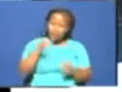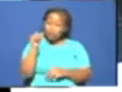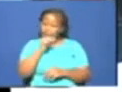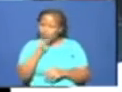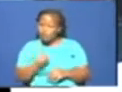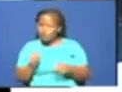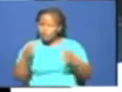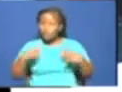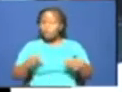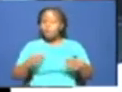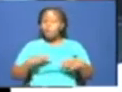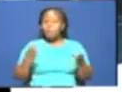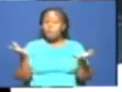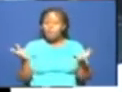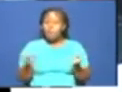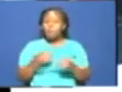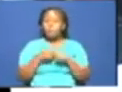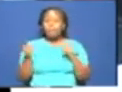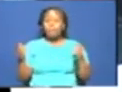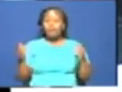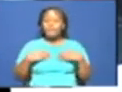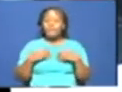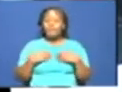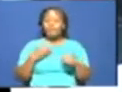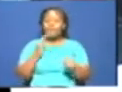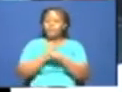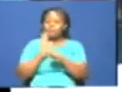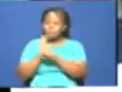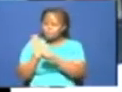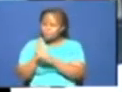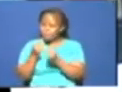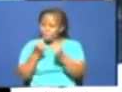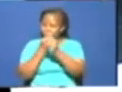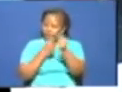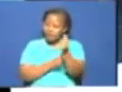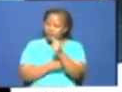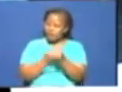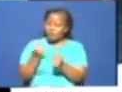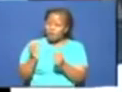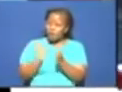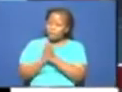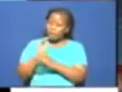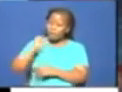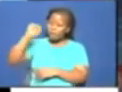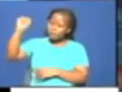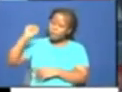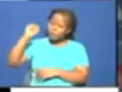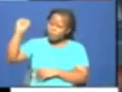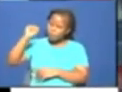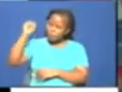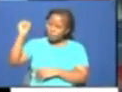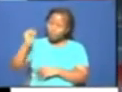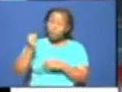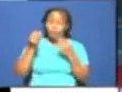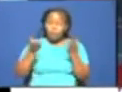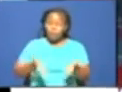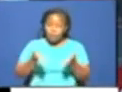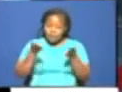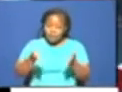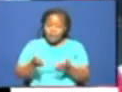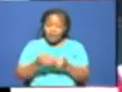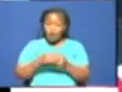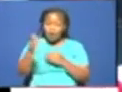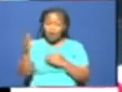exploited as cannon fodder for bad politics. Now more than ever, we need